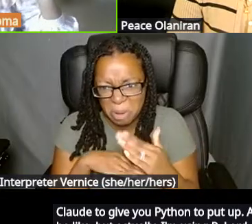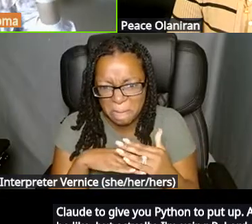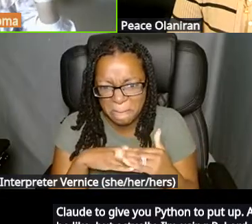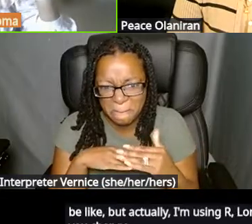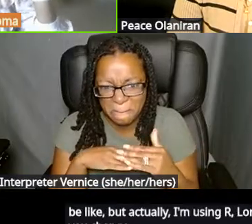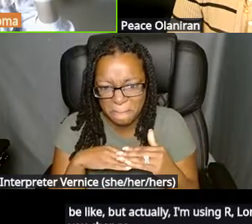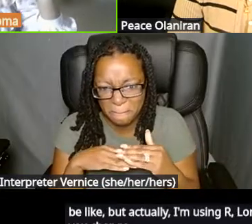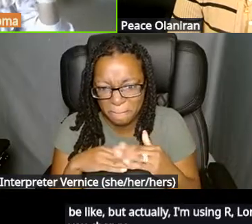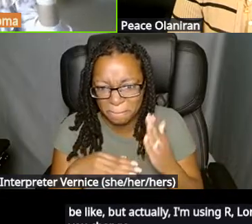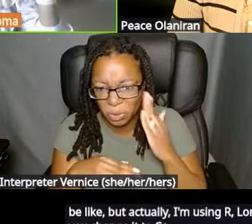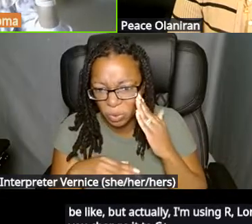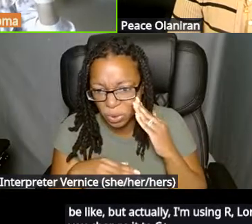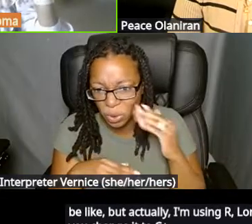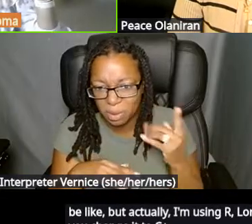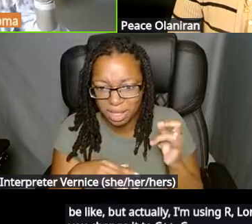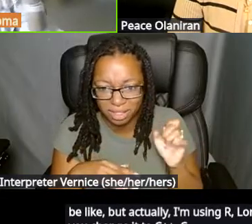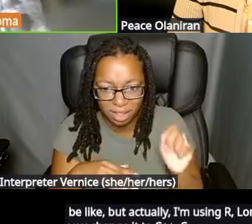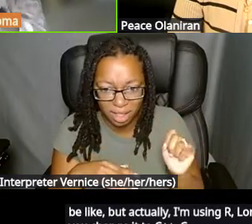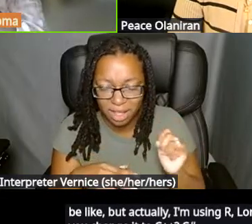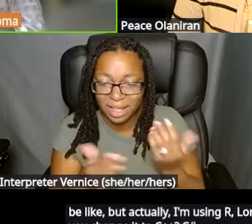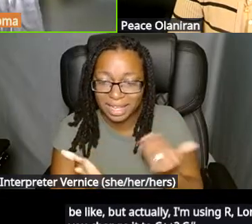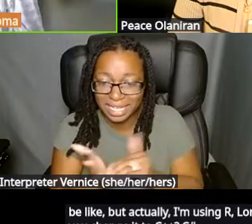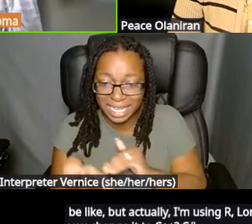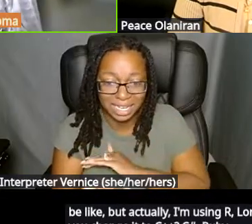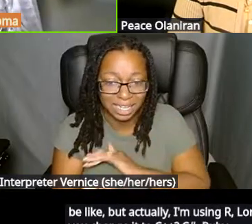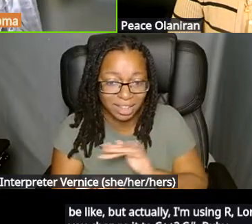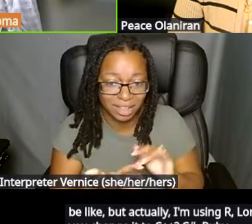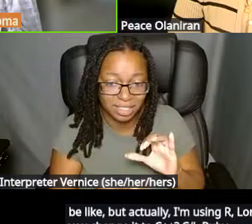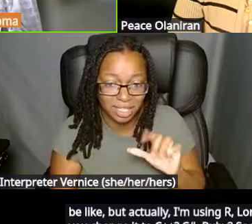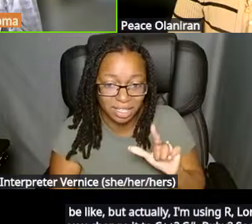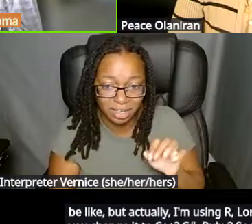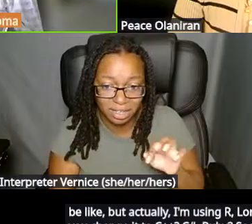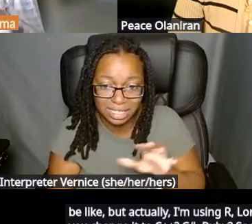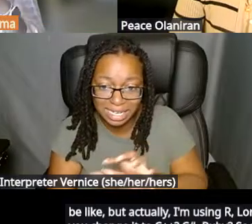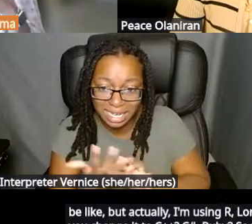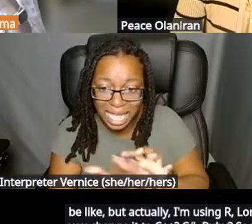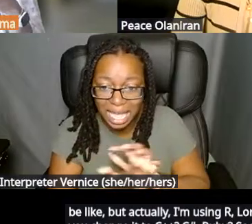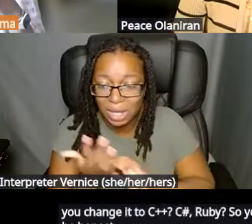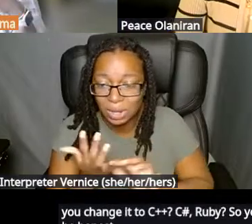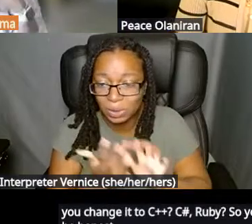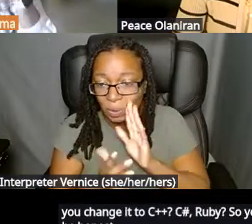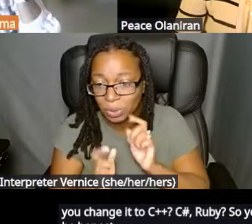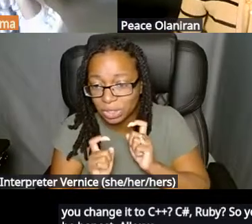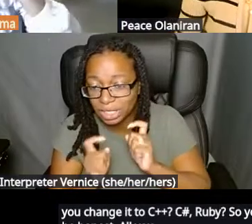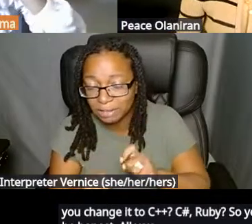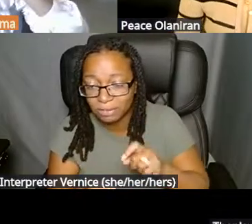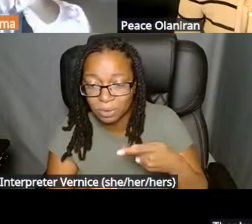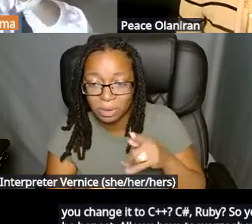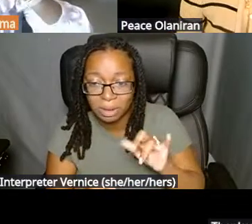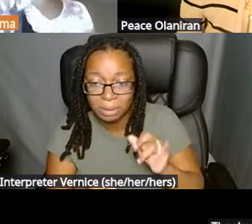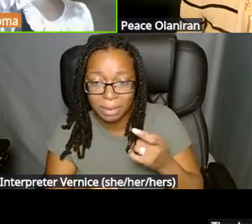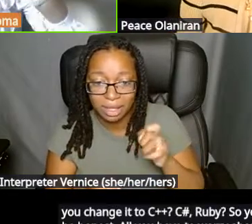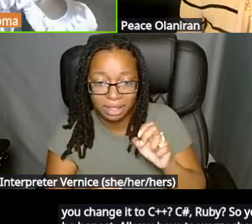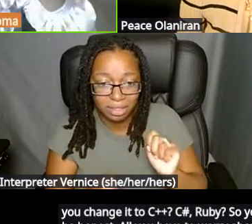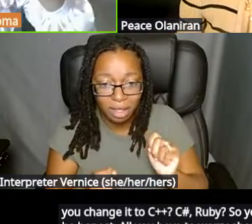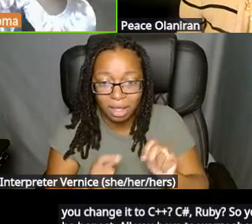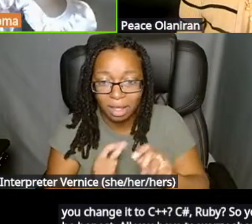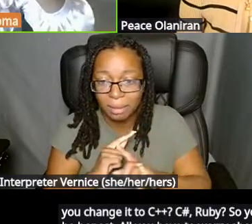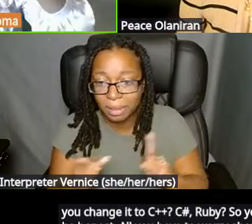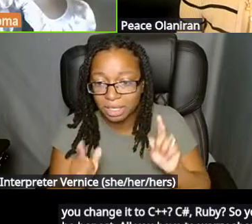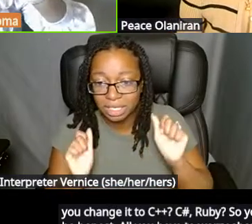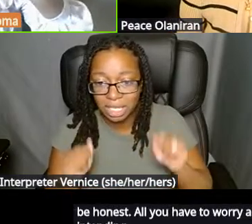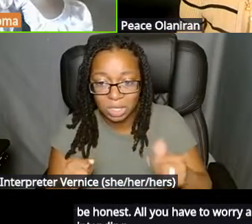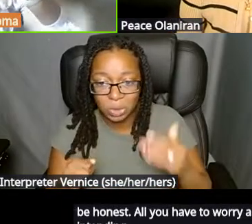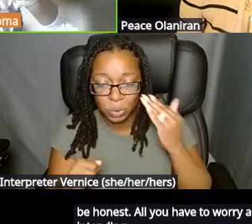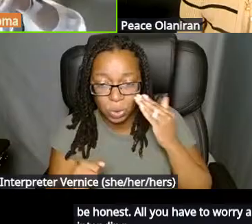C++, C sharp, Ruby? So you don't have to worry about all that, to be honest. All you have to worry about is like the intent. What are you intending